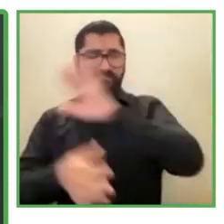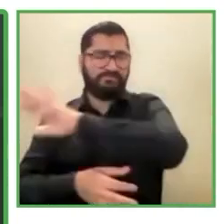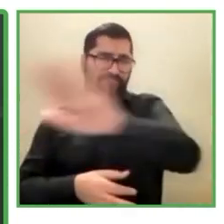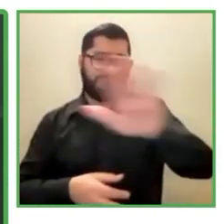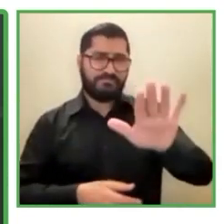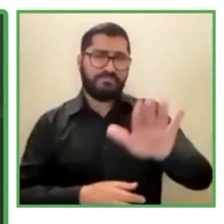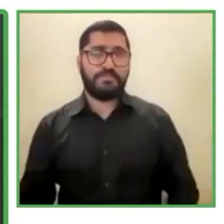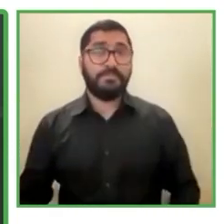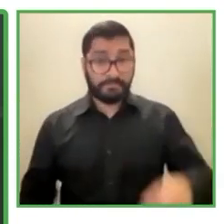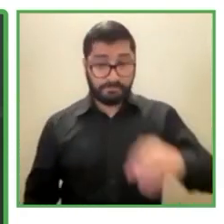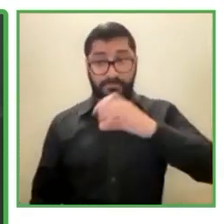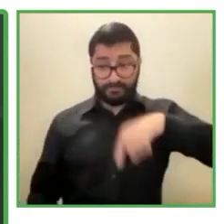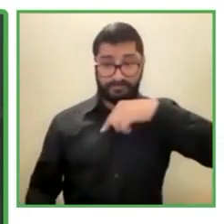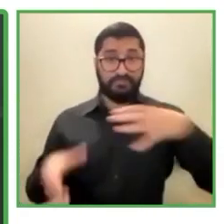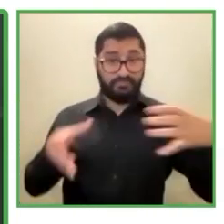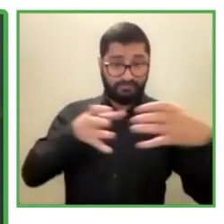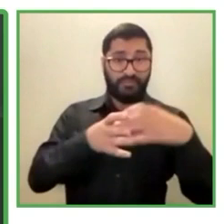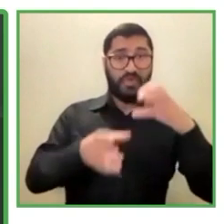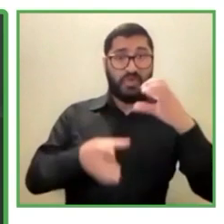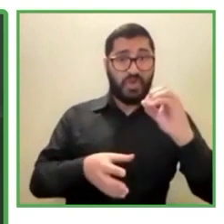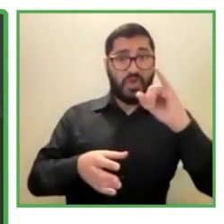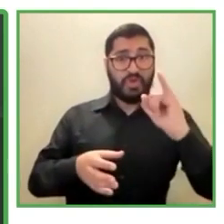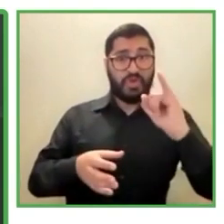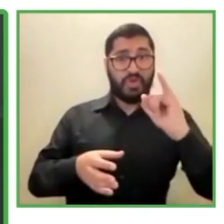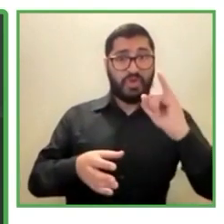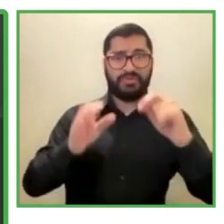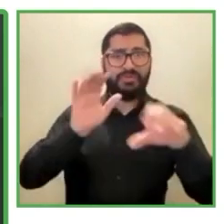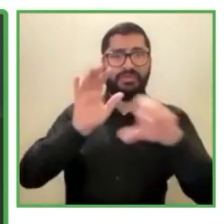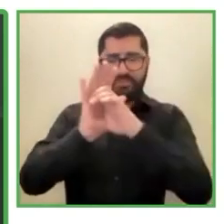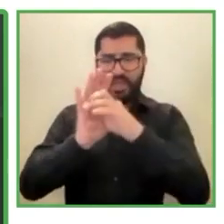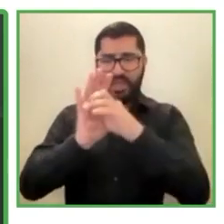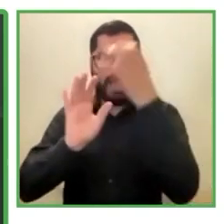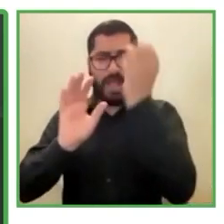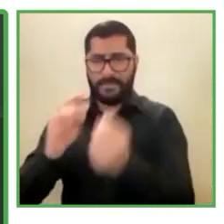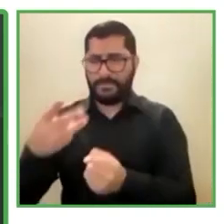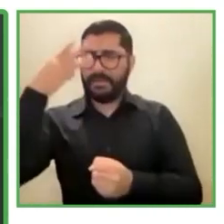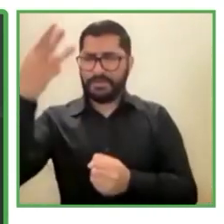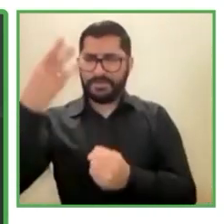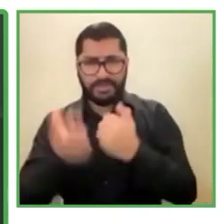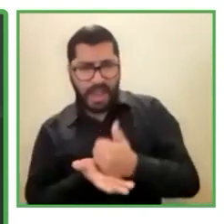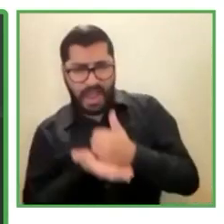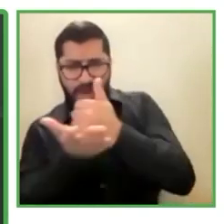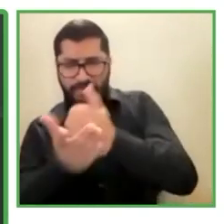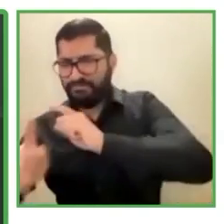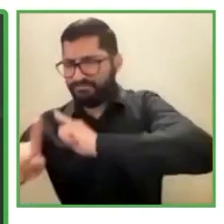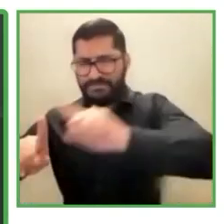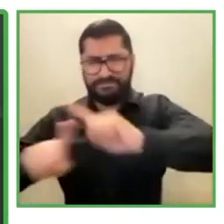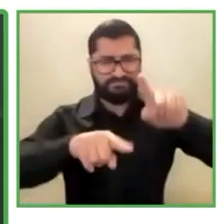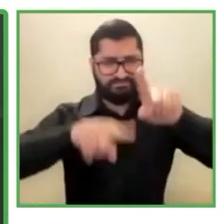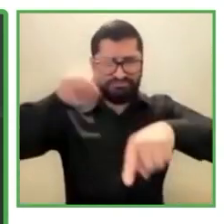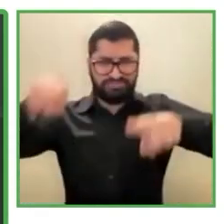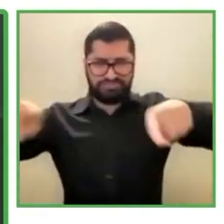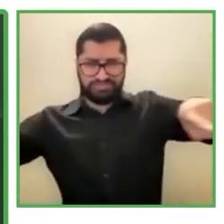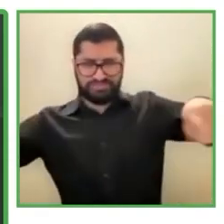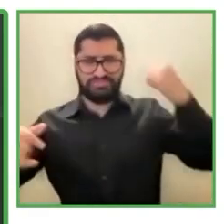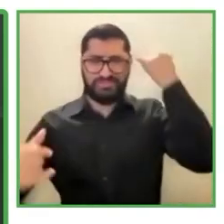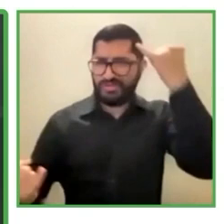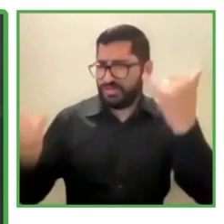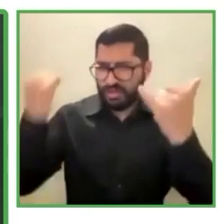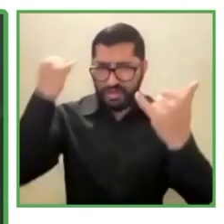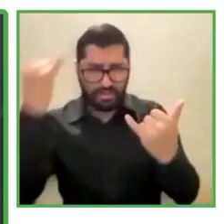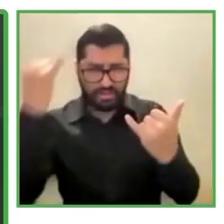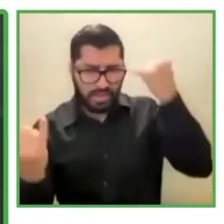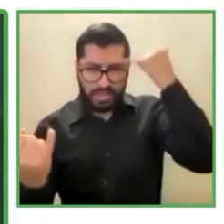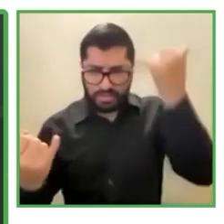apart from working with our three constituents, we are supporting different initiatives. For example, with the organizations